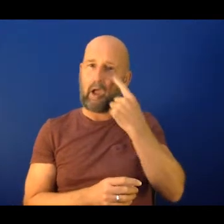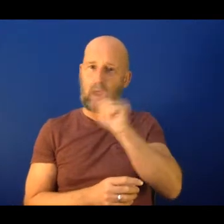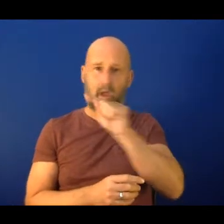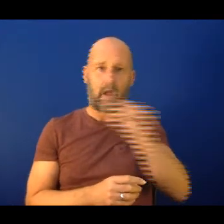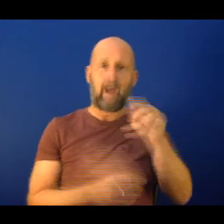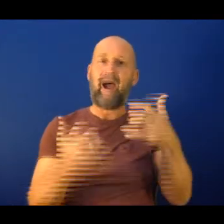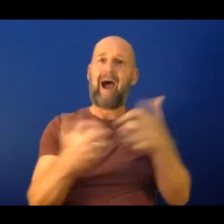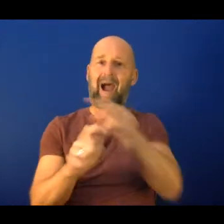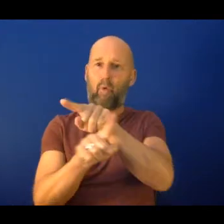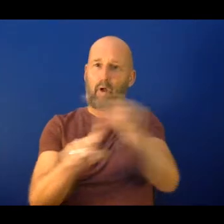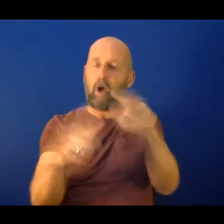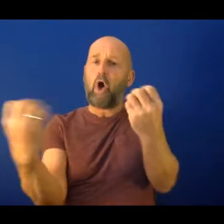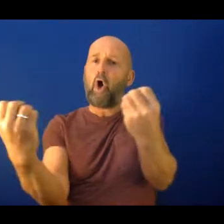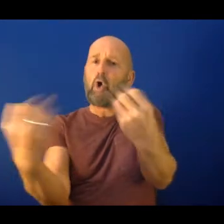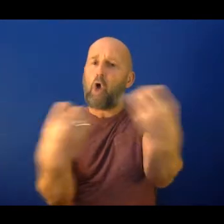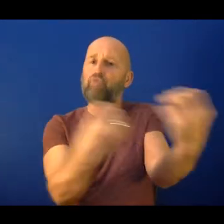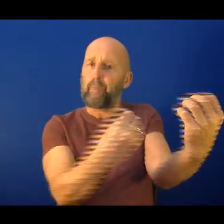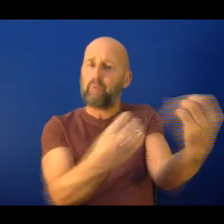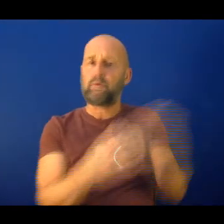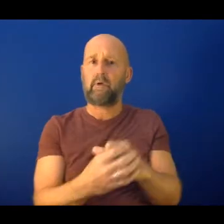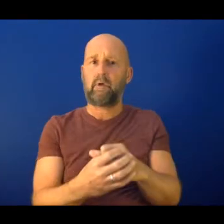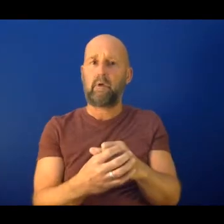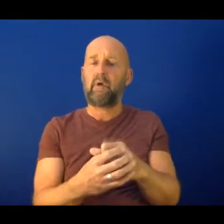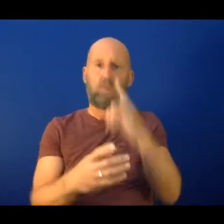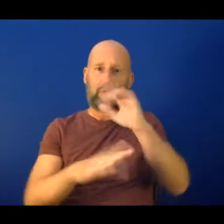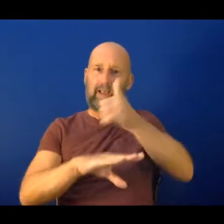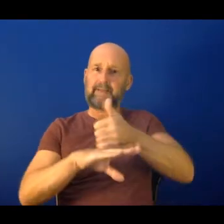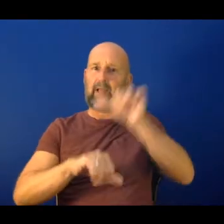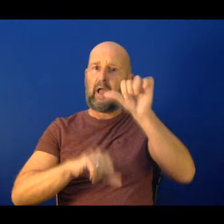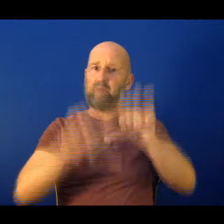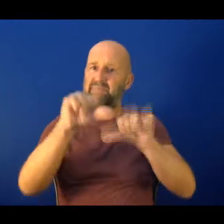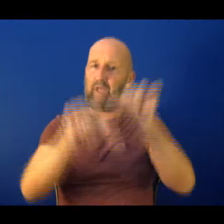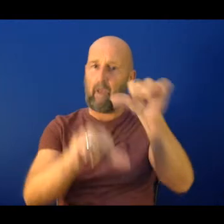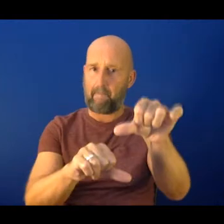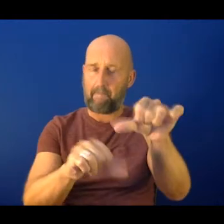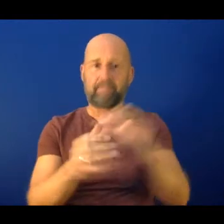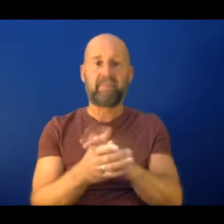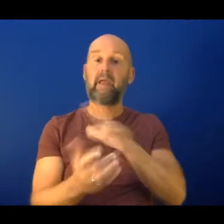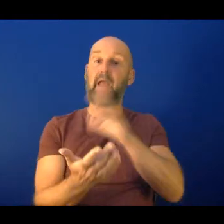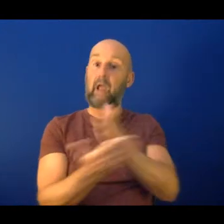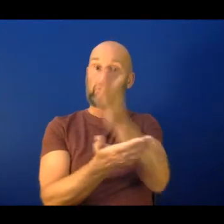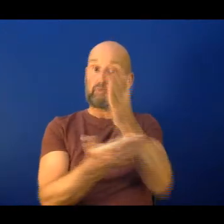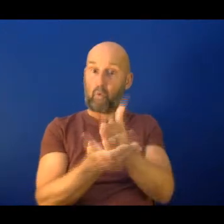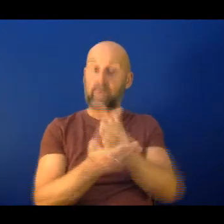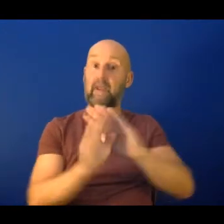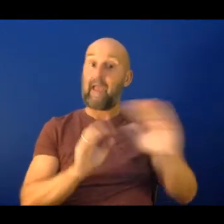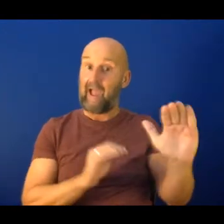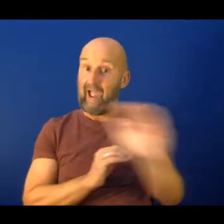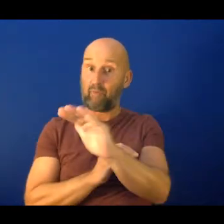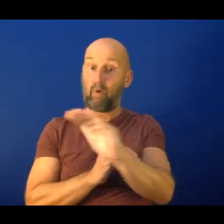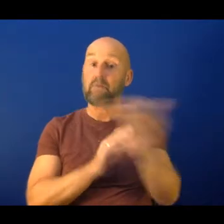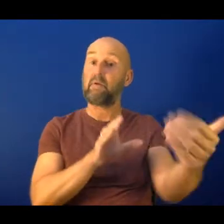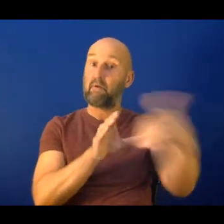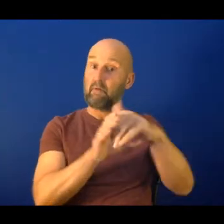people contribute, and if there's a system maybe which ensures everyone gets